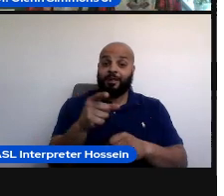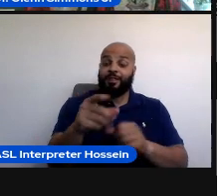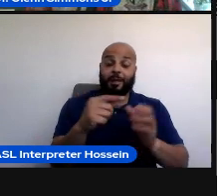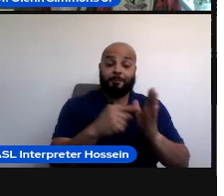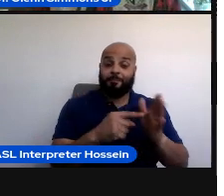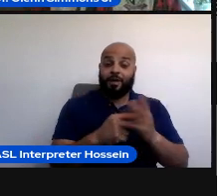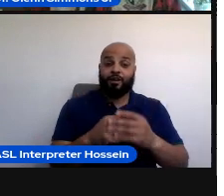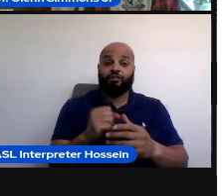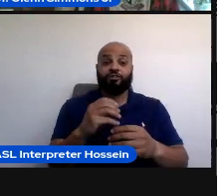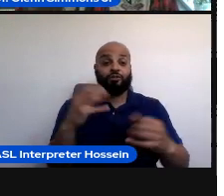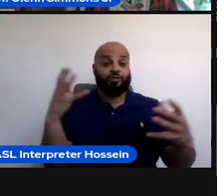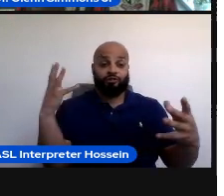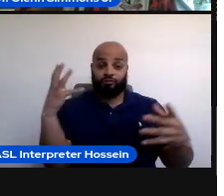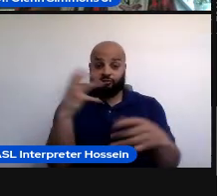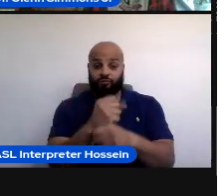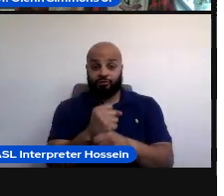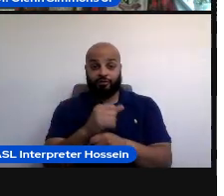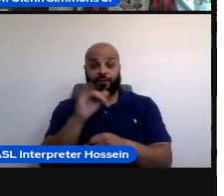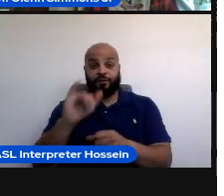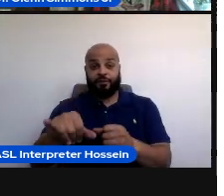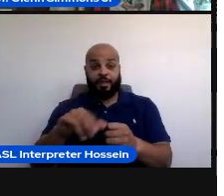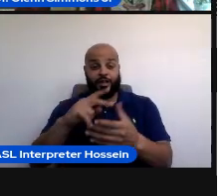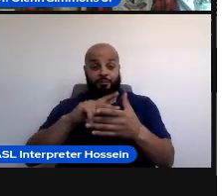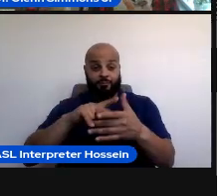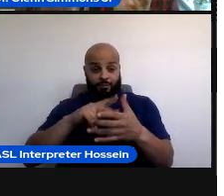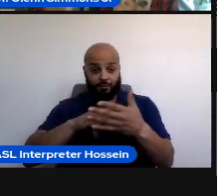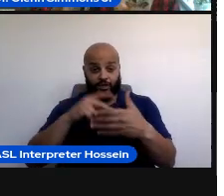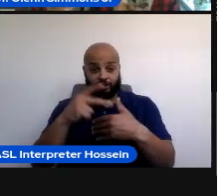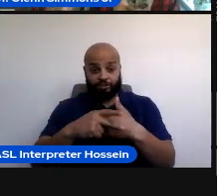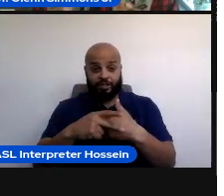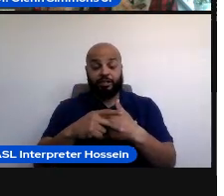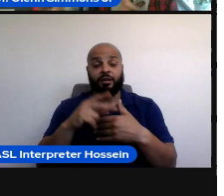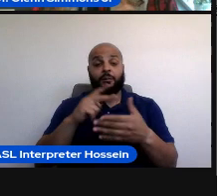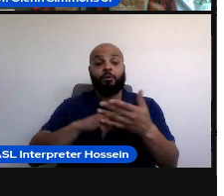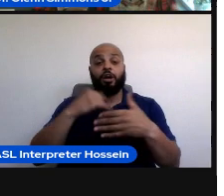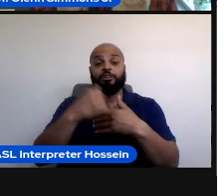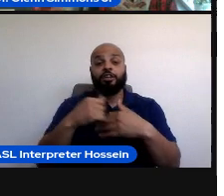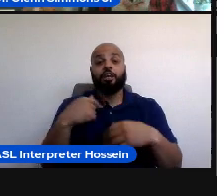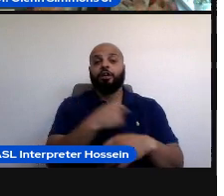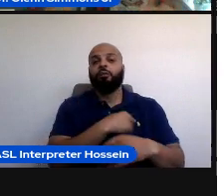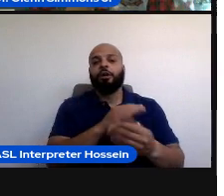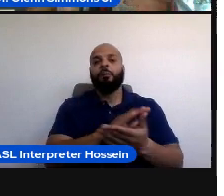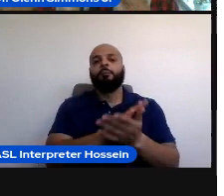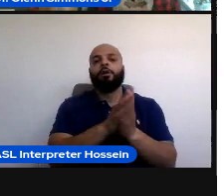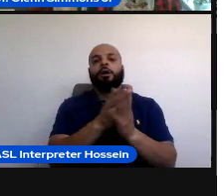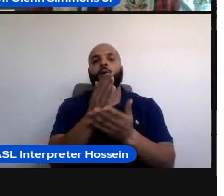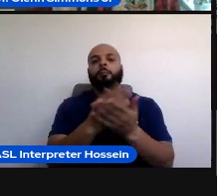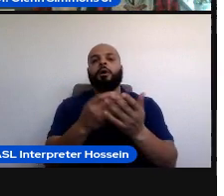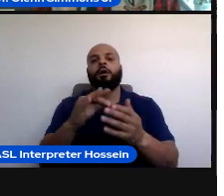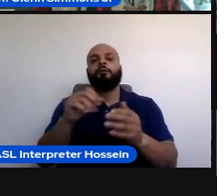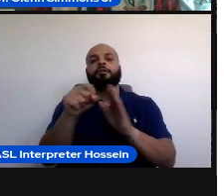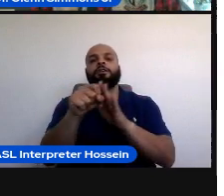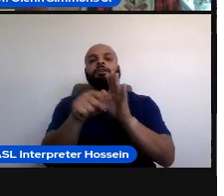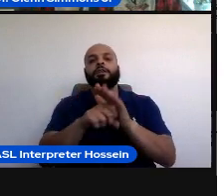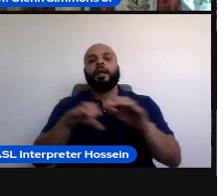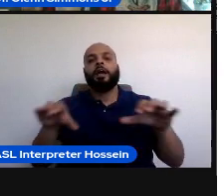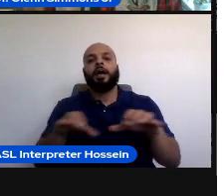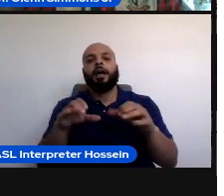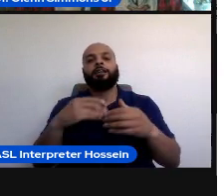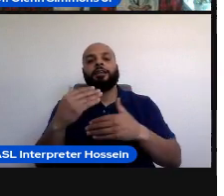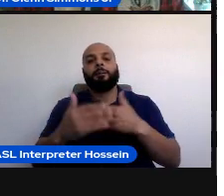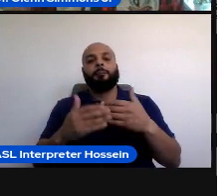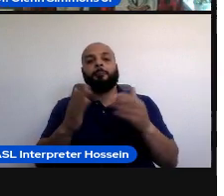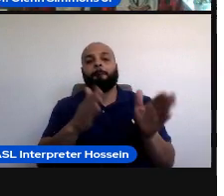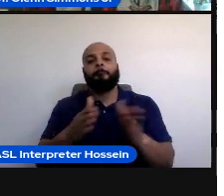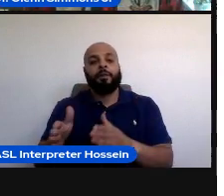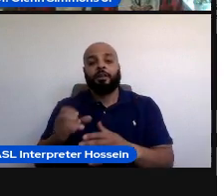to summarize that particular project, so we ended up becoming essentially a part of the state action plan. So the Department of